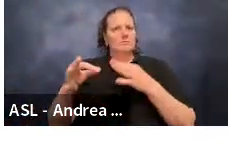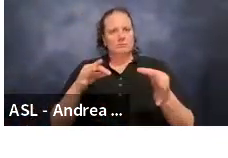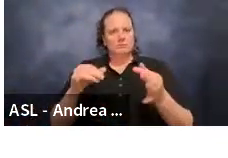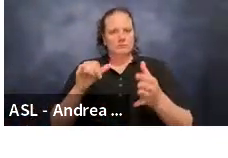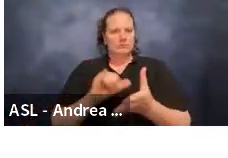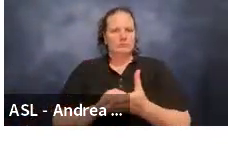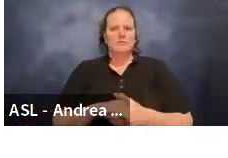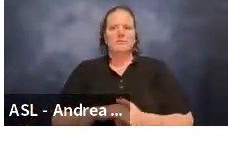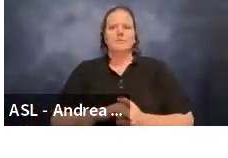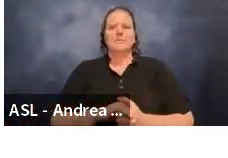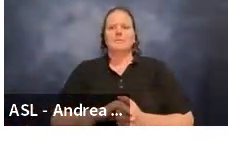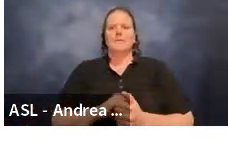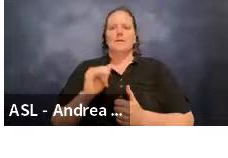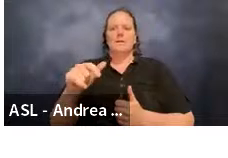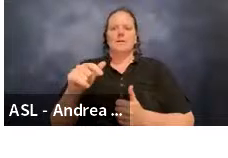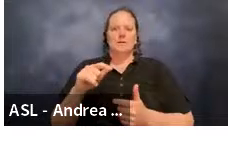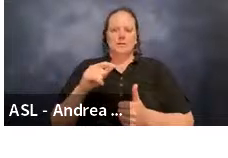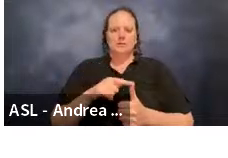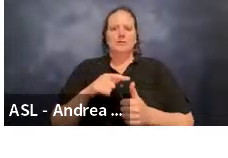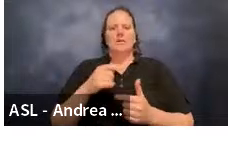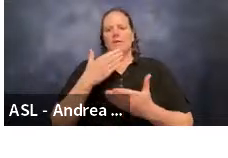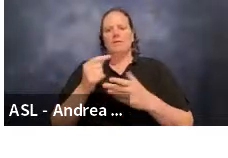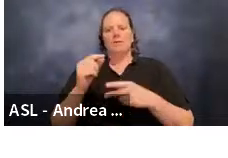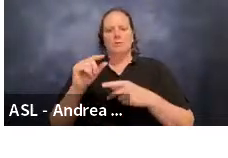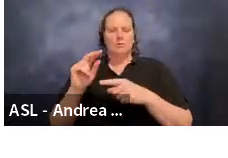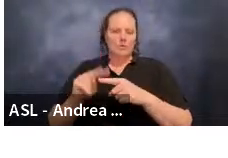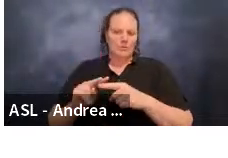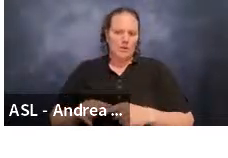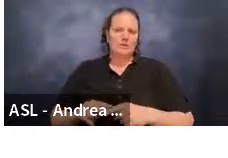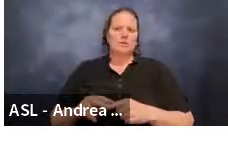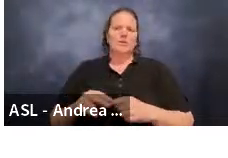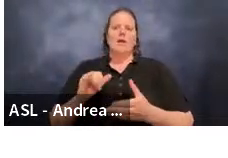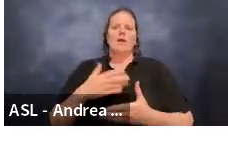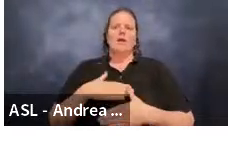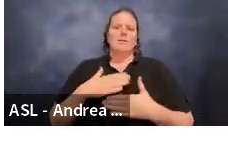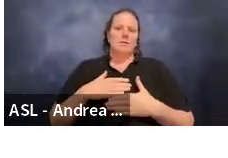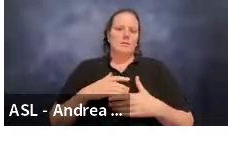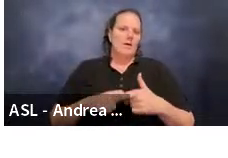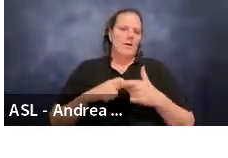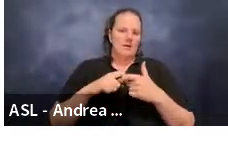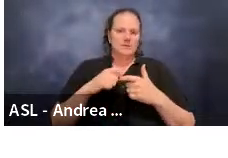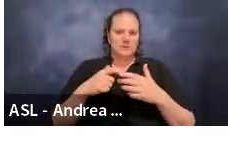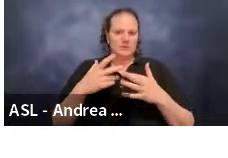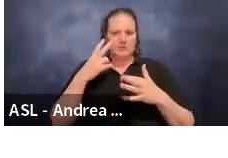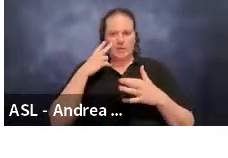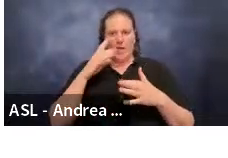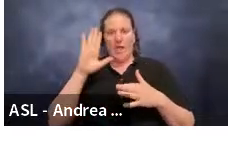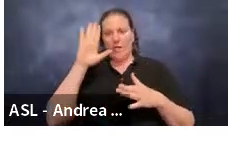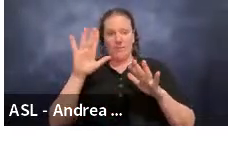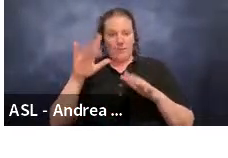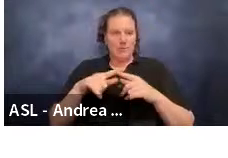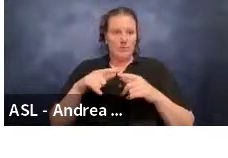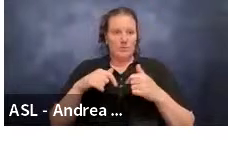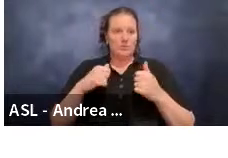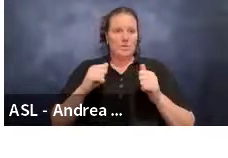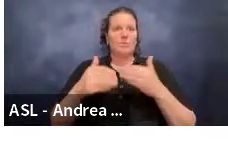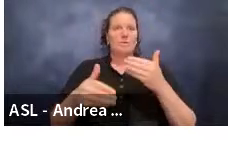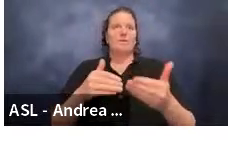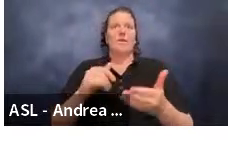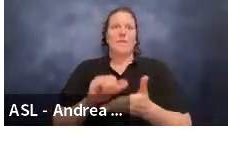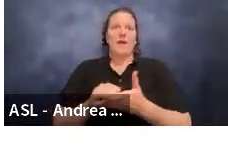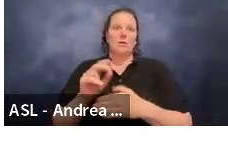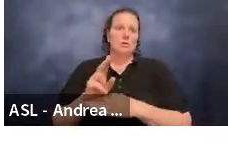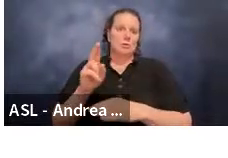up in terms of terminology we're throwing out, I'm happy to pause if we see a hand up. I know we're trying to move through it, but I do want to make sure we're